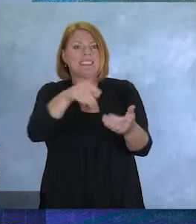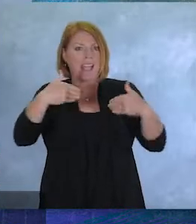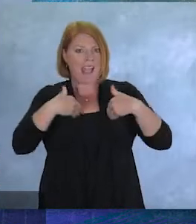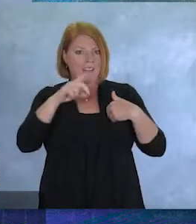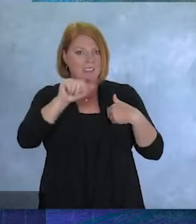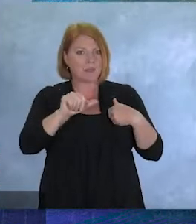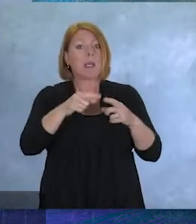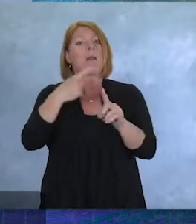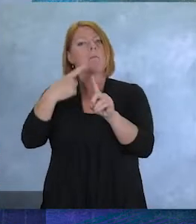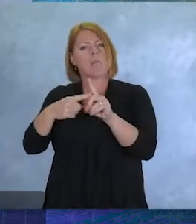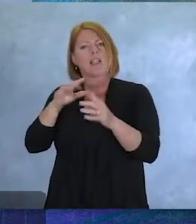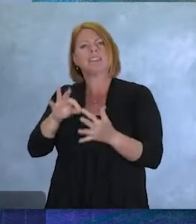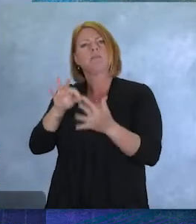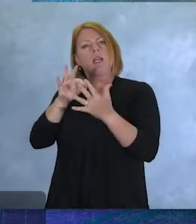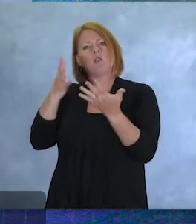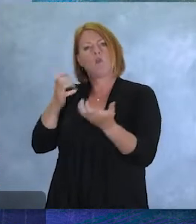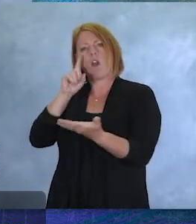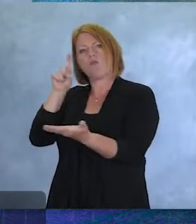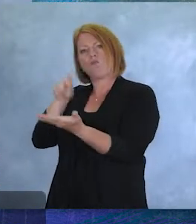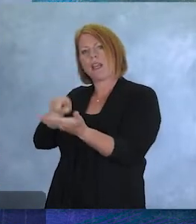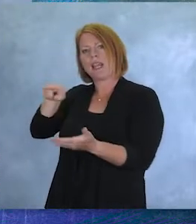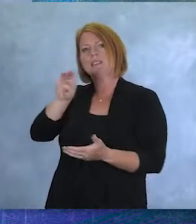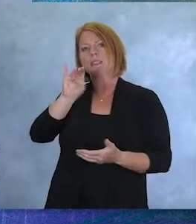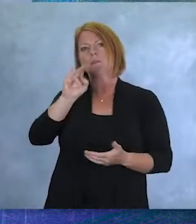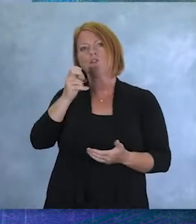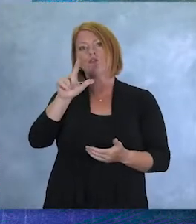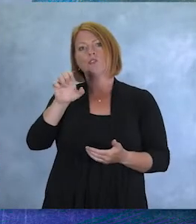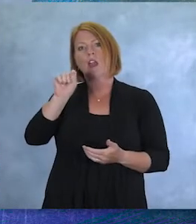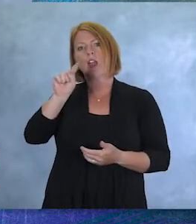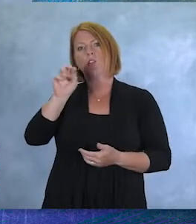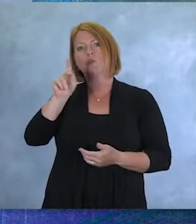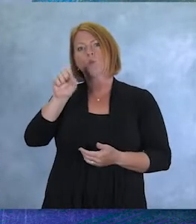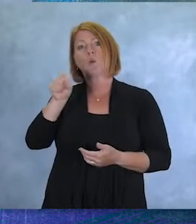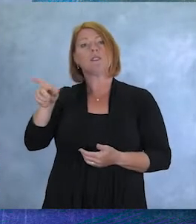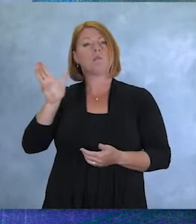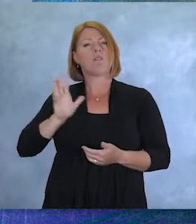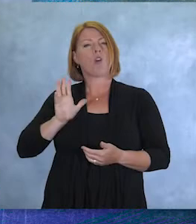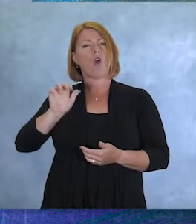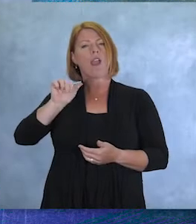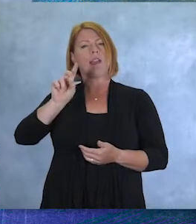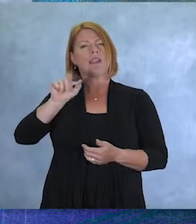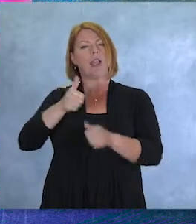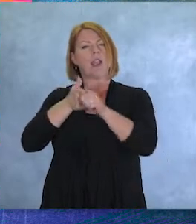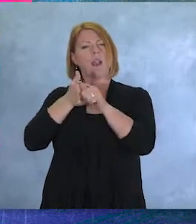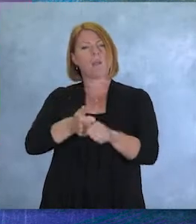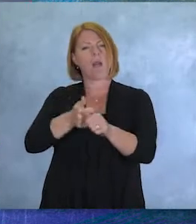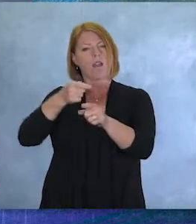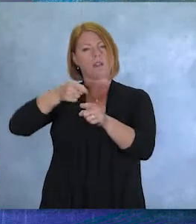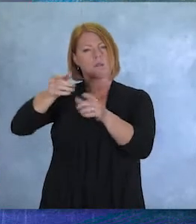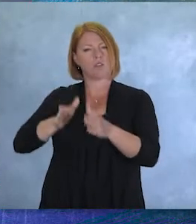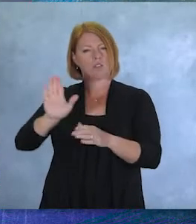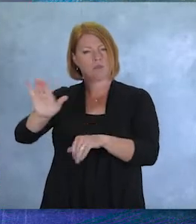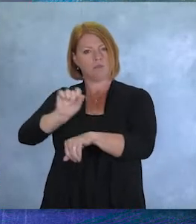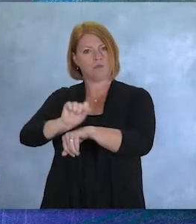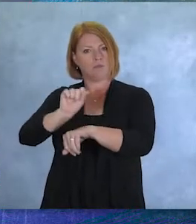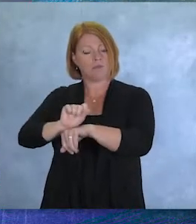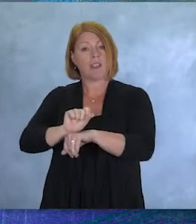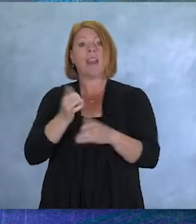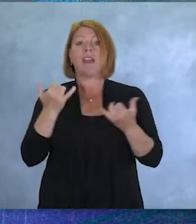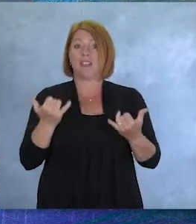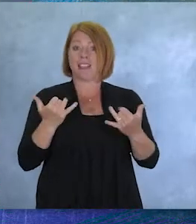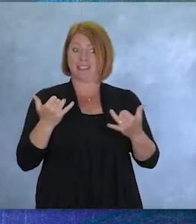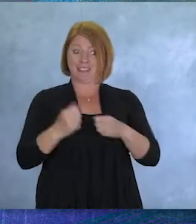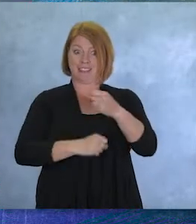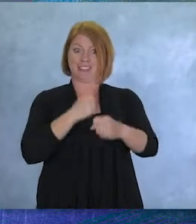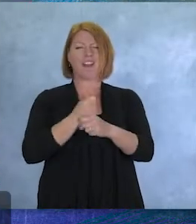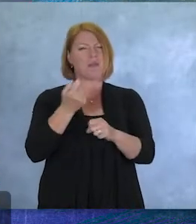as a special recognition for Michelle Stokes, our former ADA compliance specialist. While this event is a bit